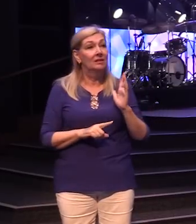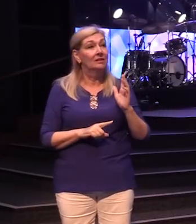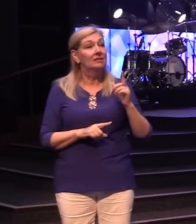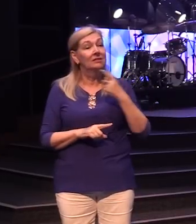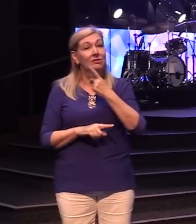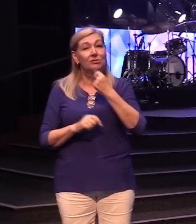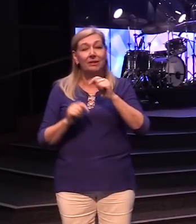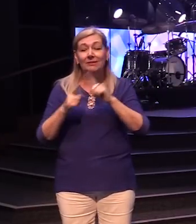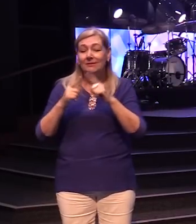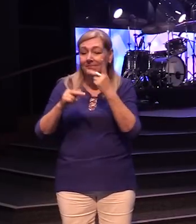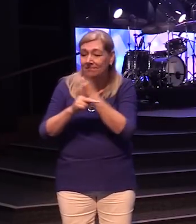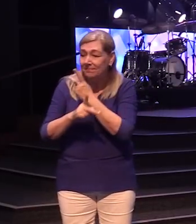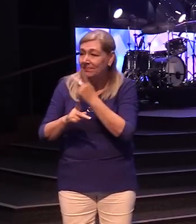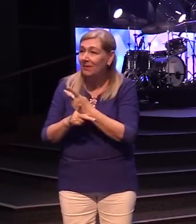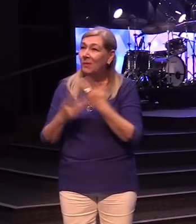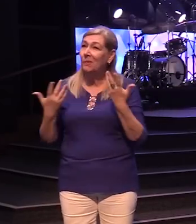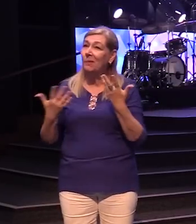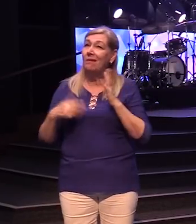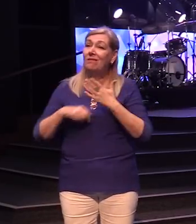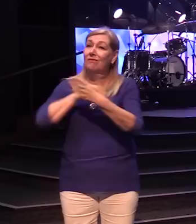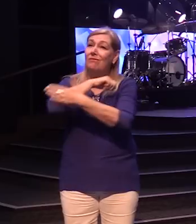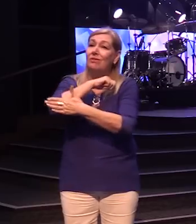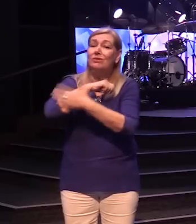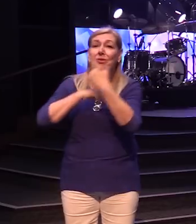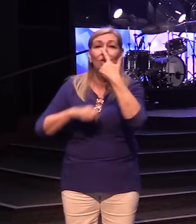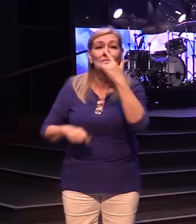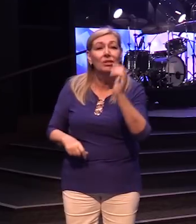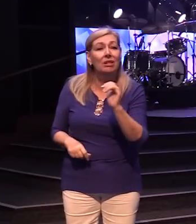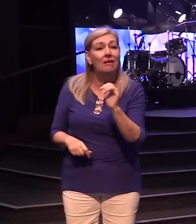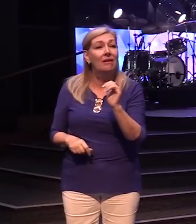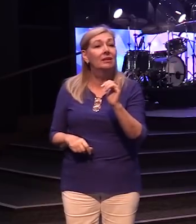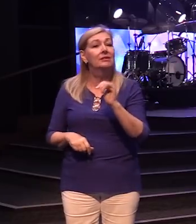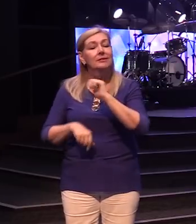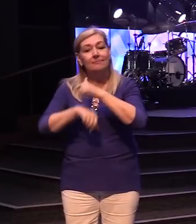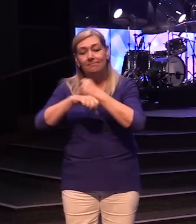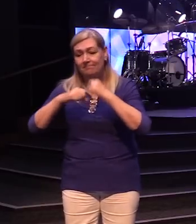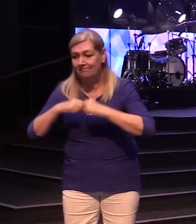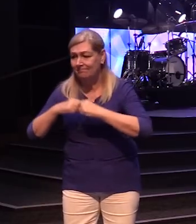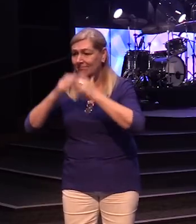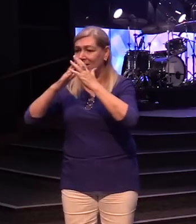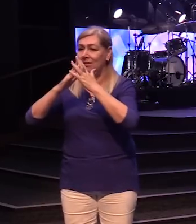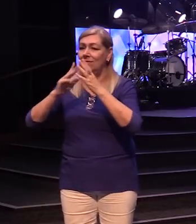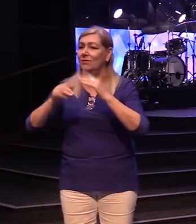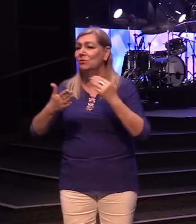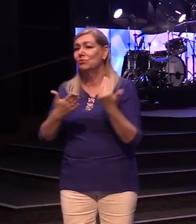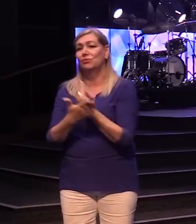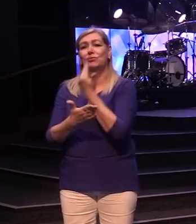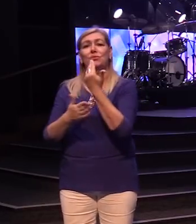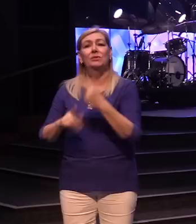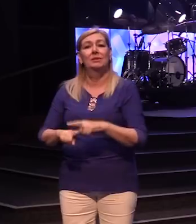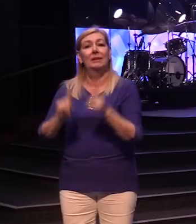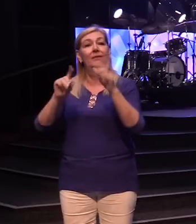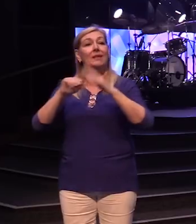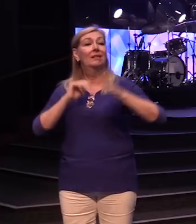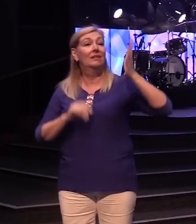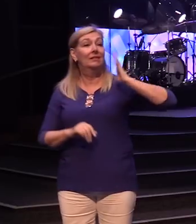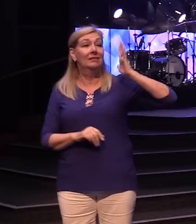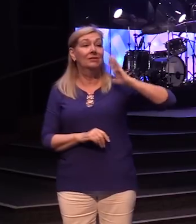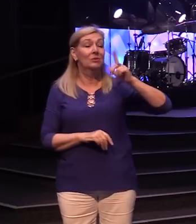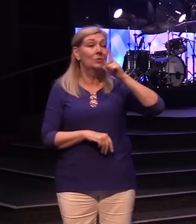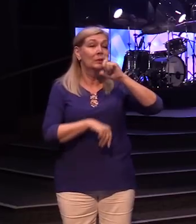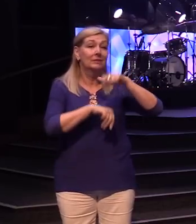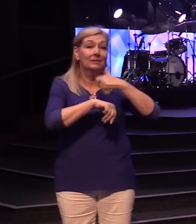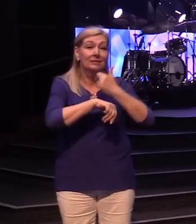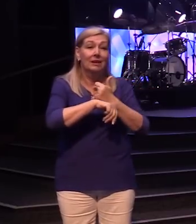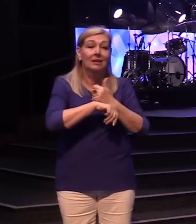nation that existed and thrived in a whole new way from anything that its founders had known or